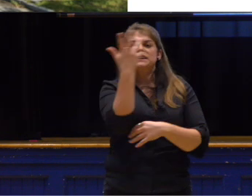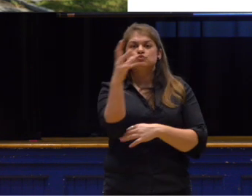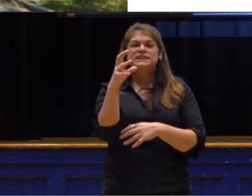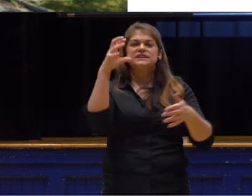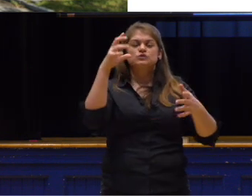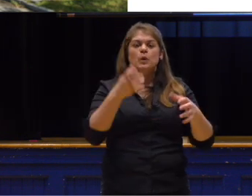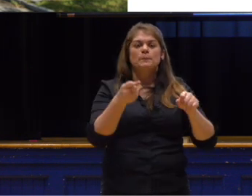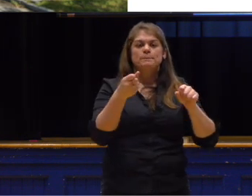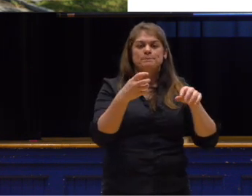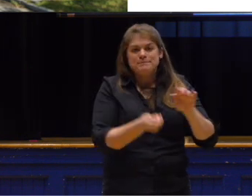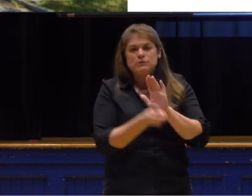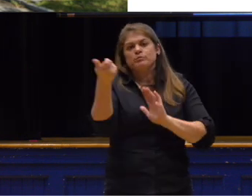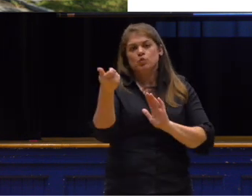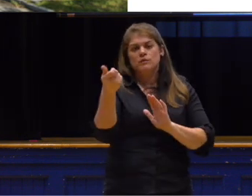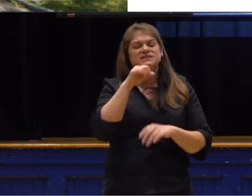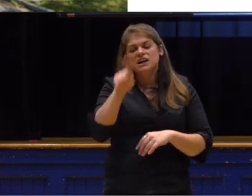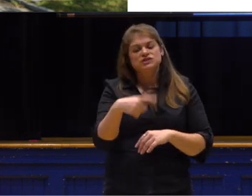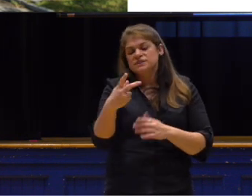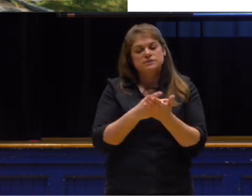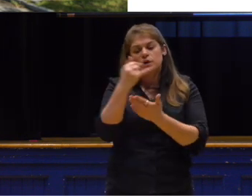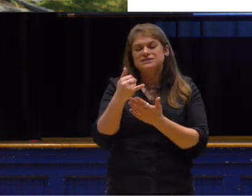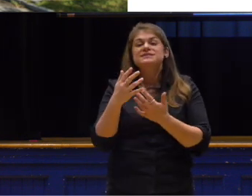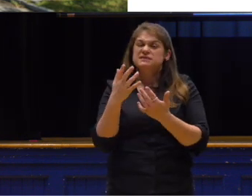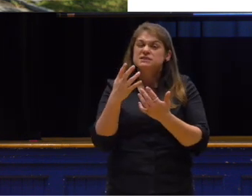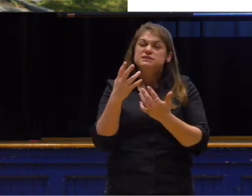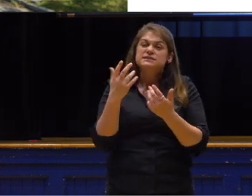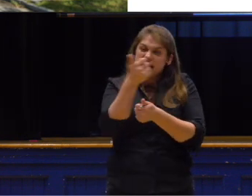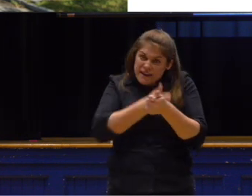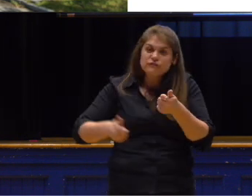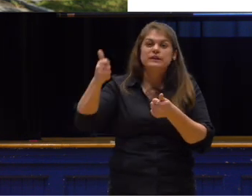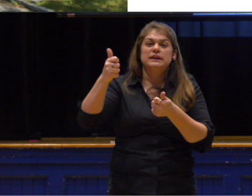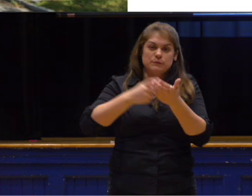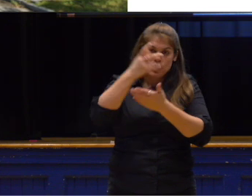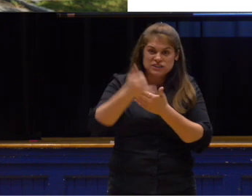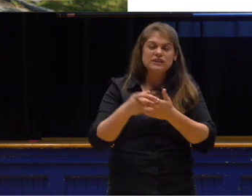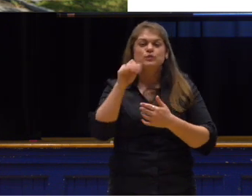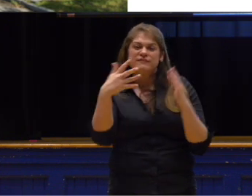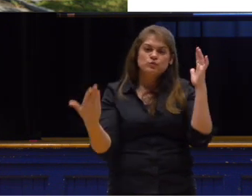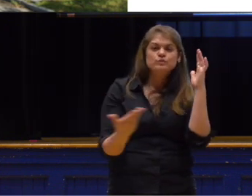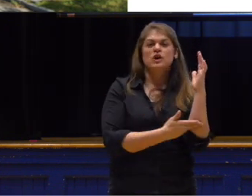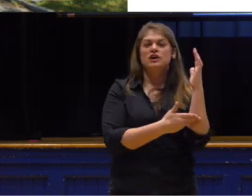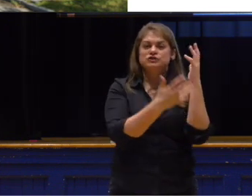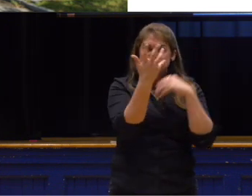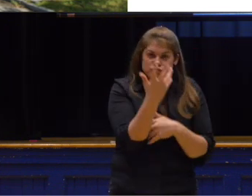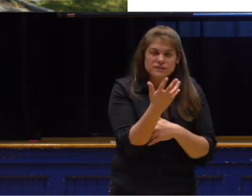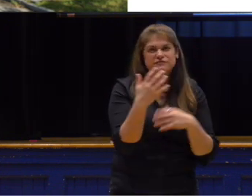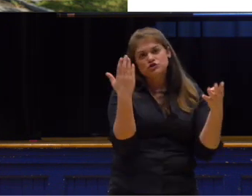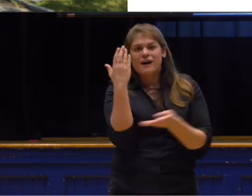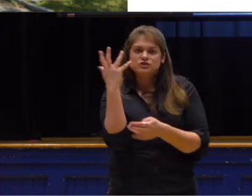the triggers, and it's not just this project, every project. So if you're cutting down X amount of trees, it